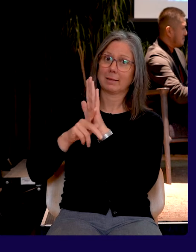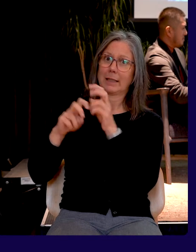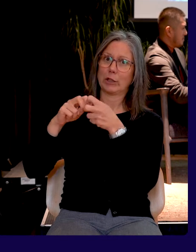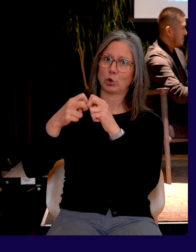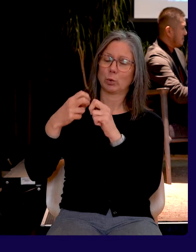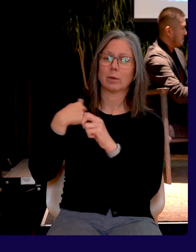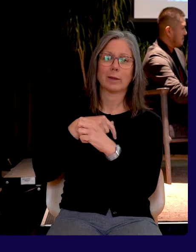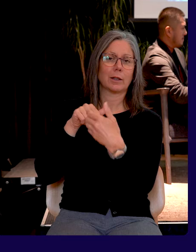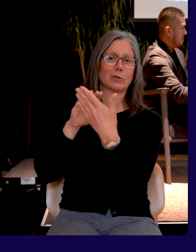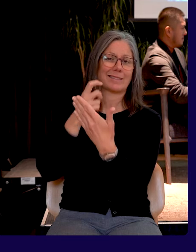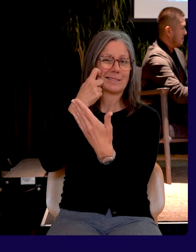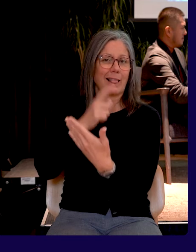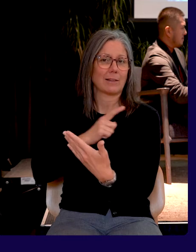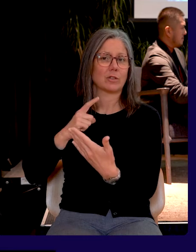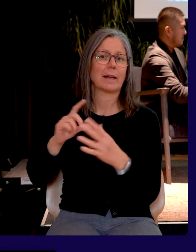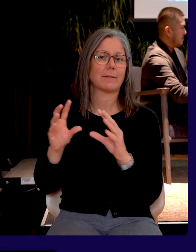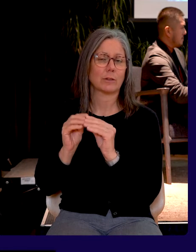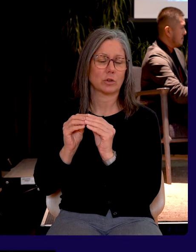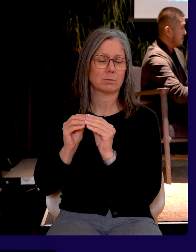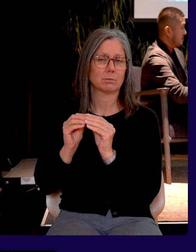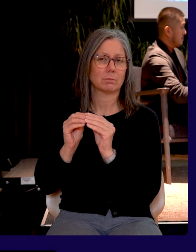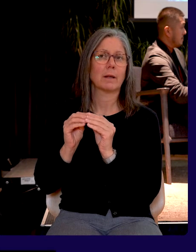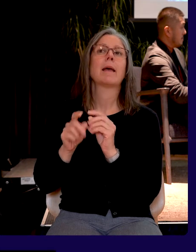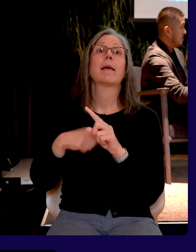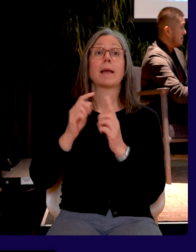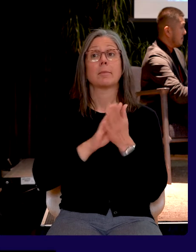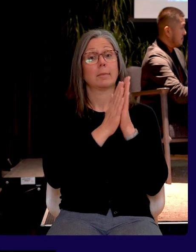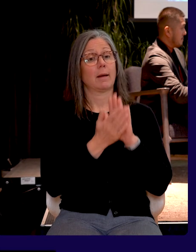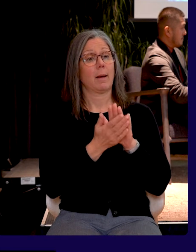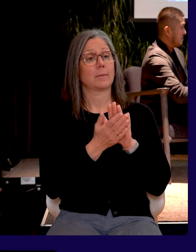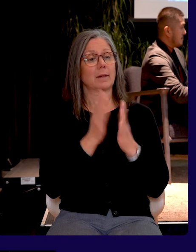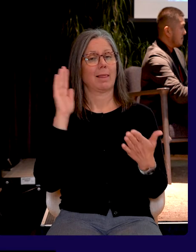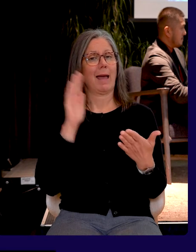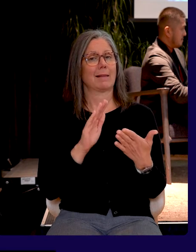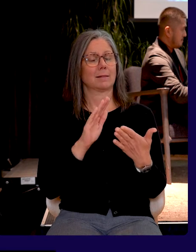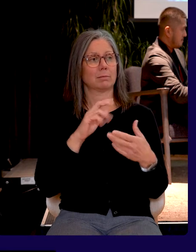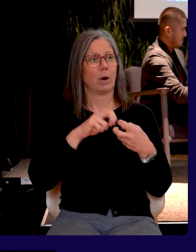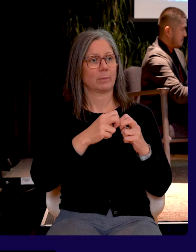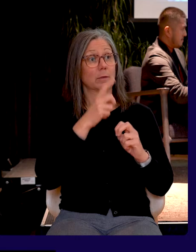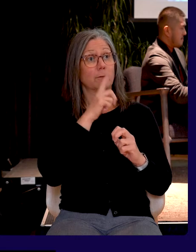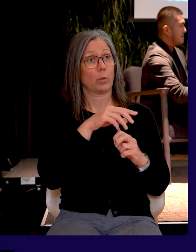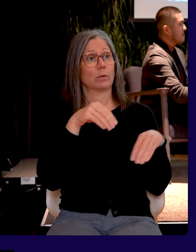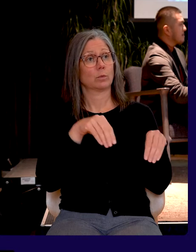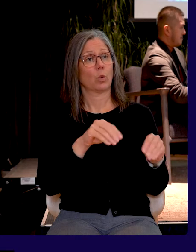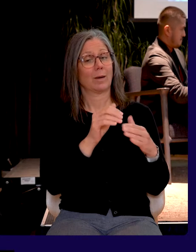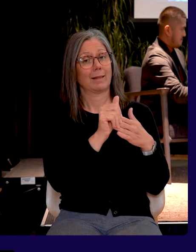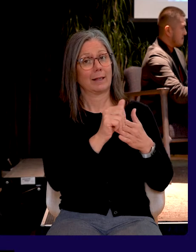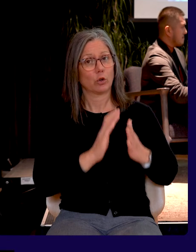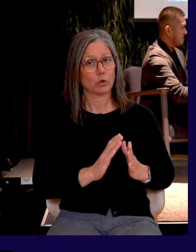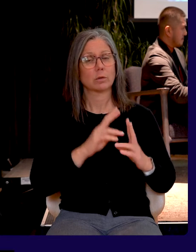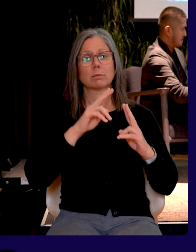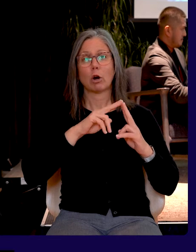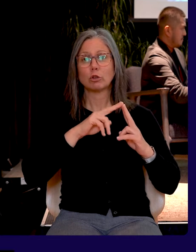able to address during the last legislative session, that then turns into less friction for our store leaders, for our store